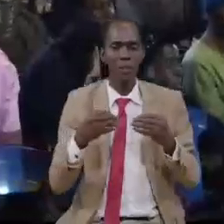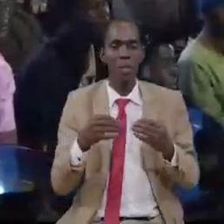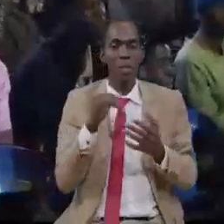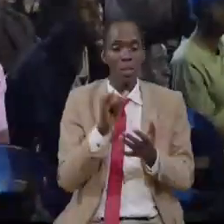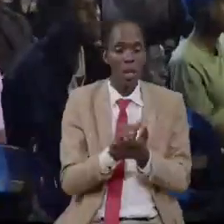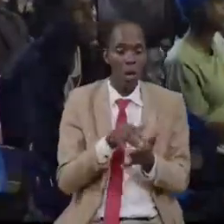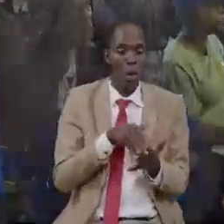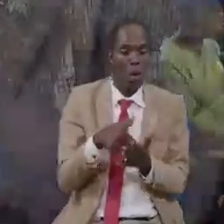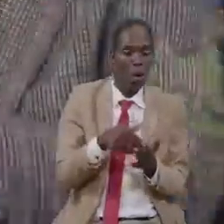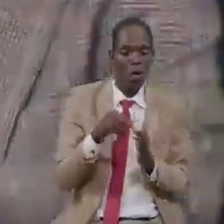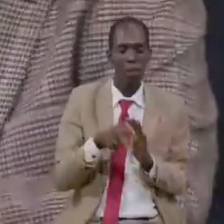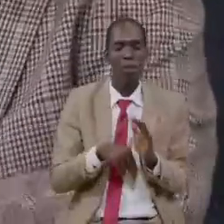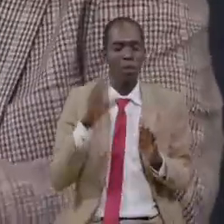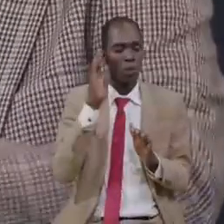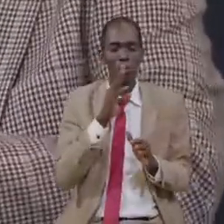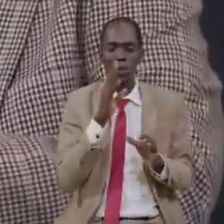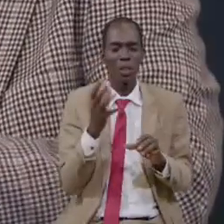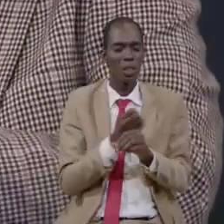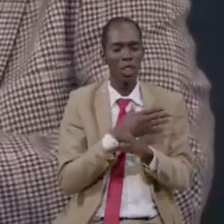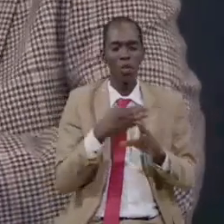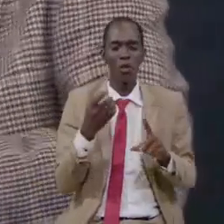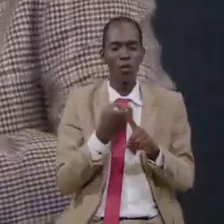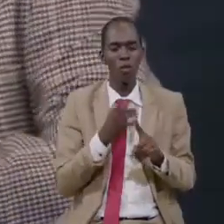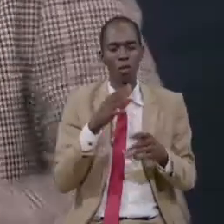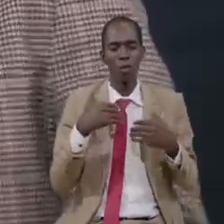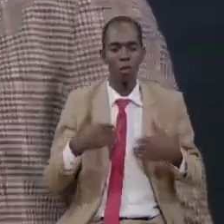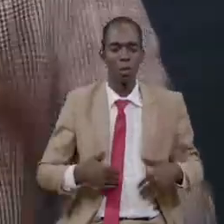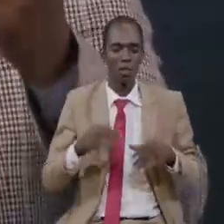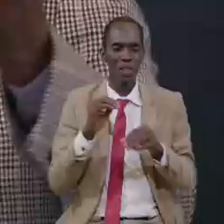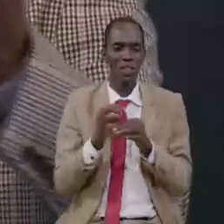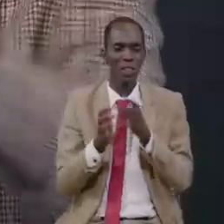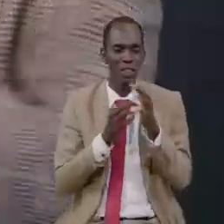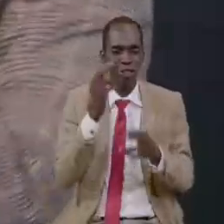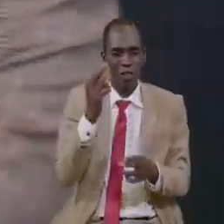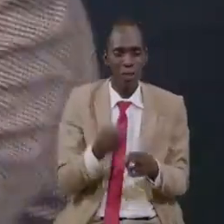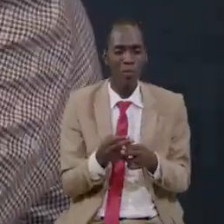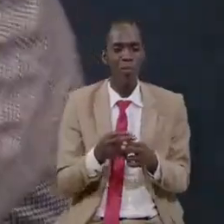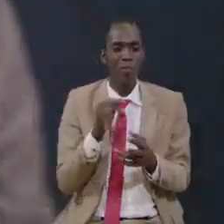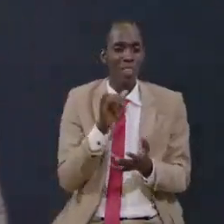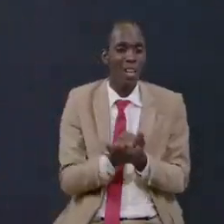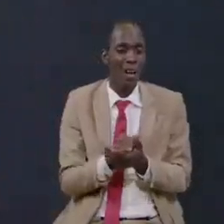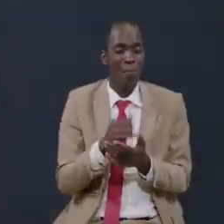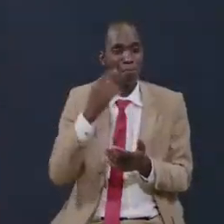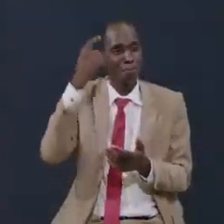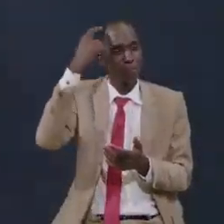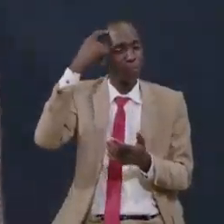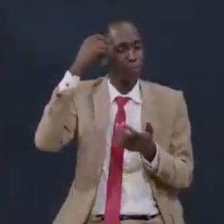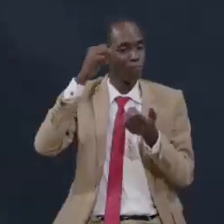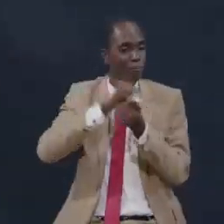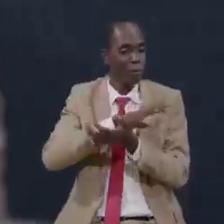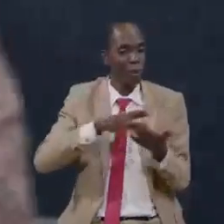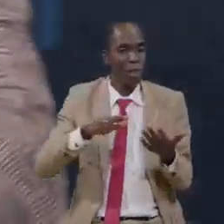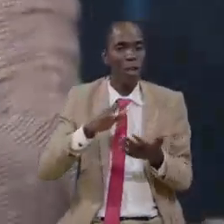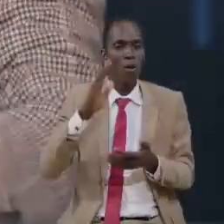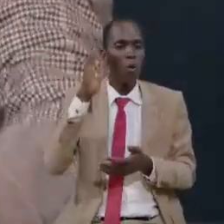your body. That infirmity will pass away from your body. That brain damage will pass away from